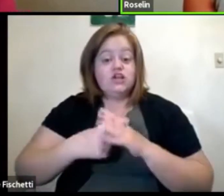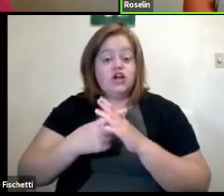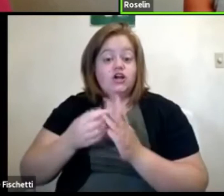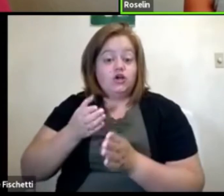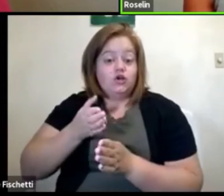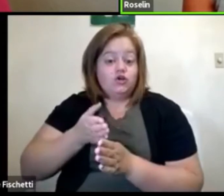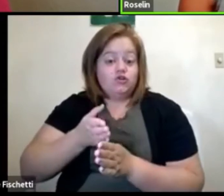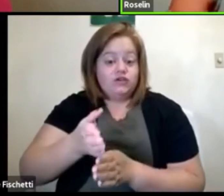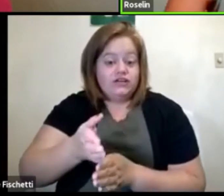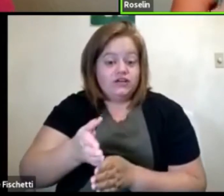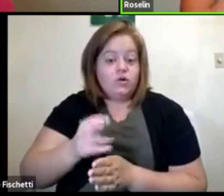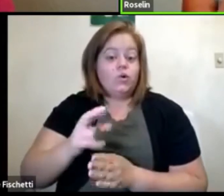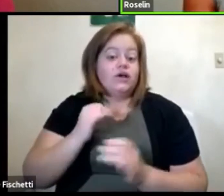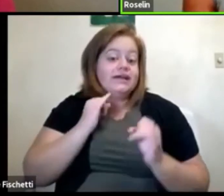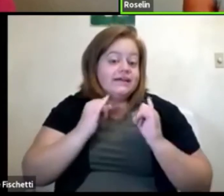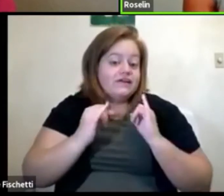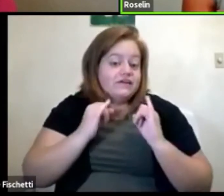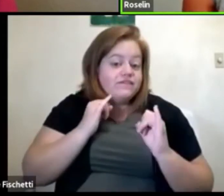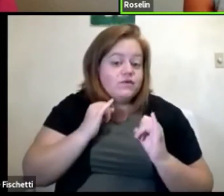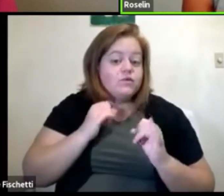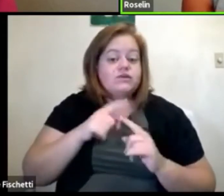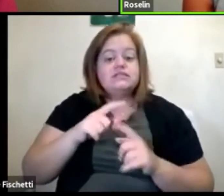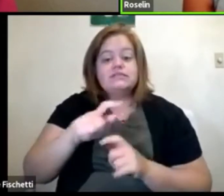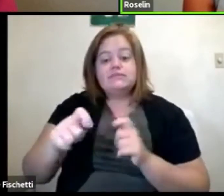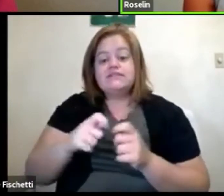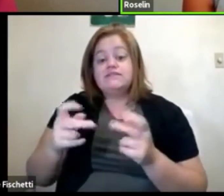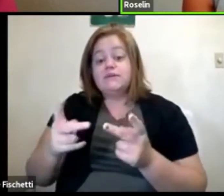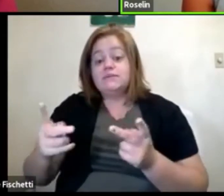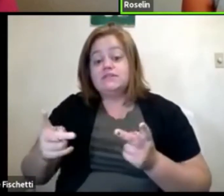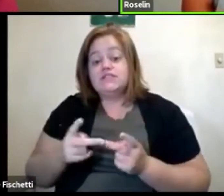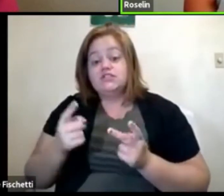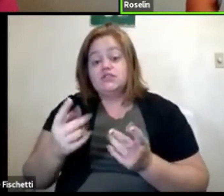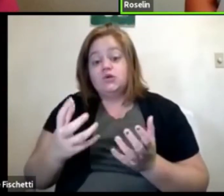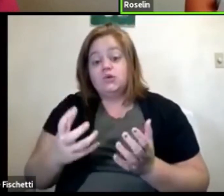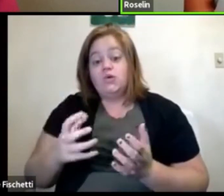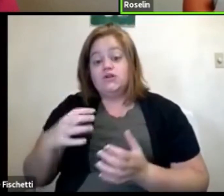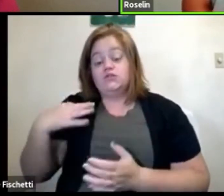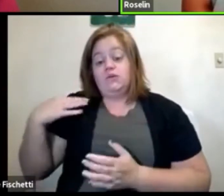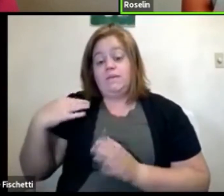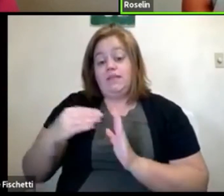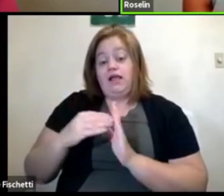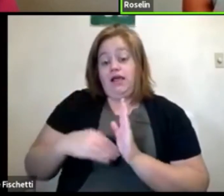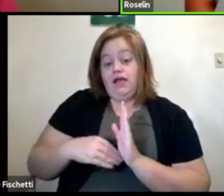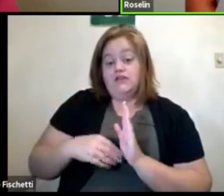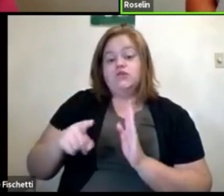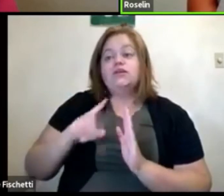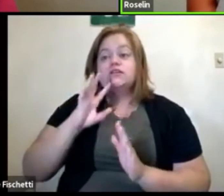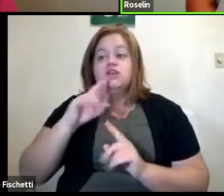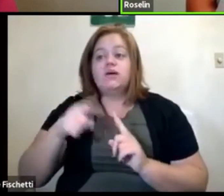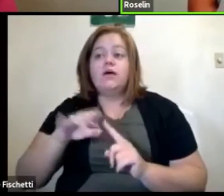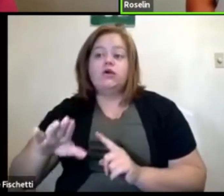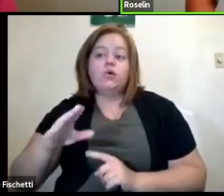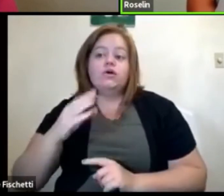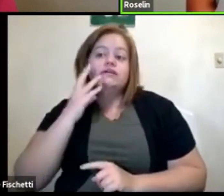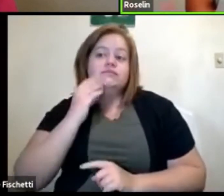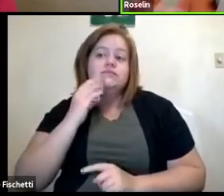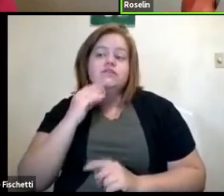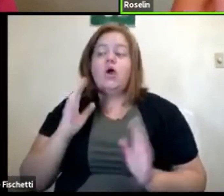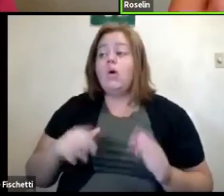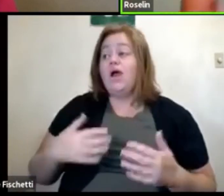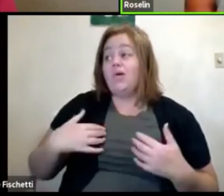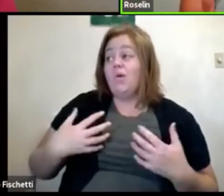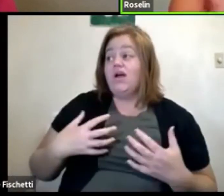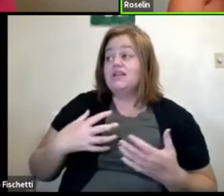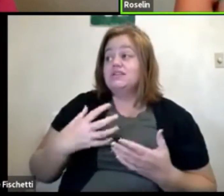an interview, or there's a position that you want to pursue, that you can talk about that. It's not like I just want to be a chemist. No,